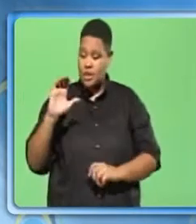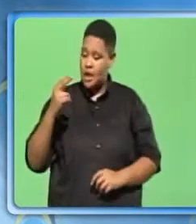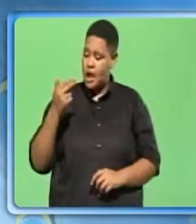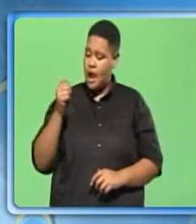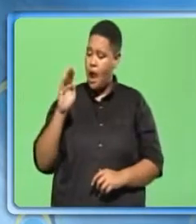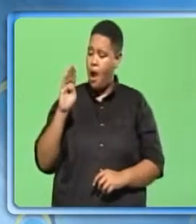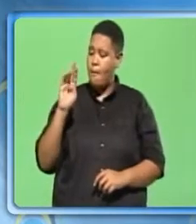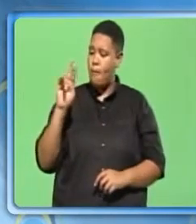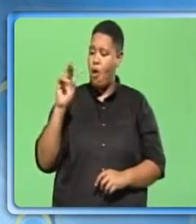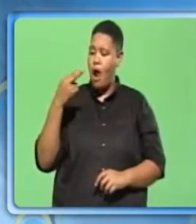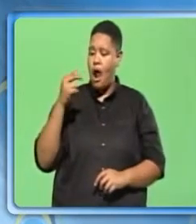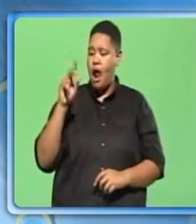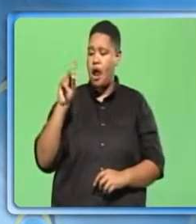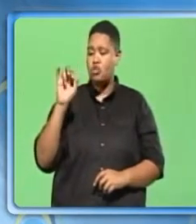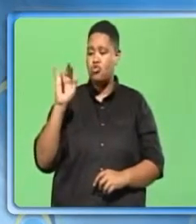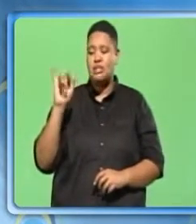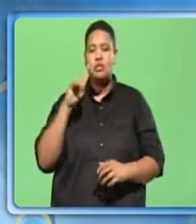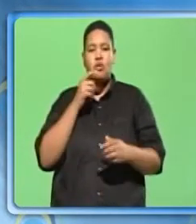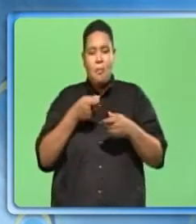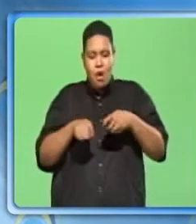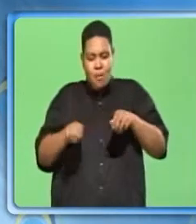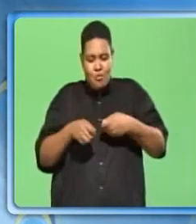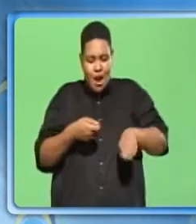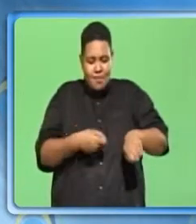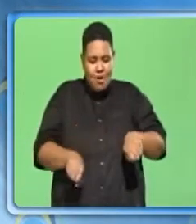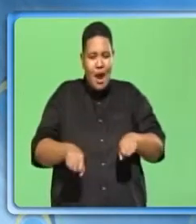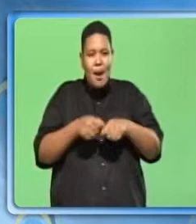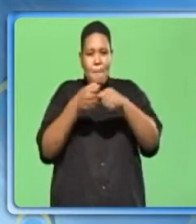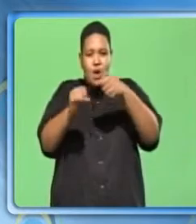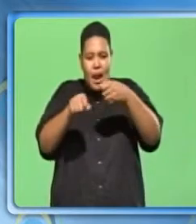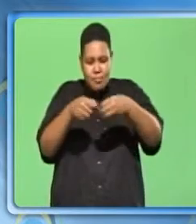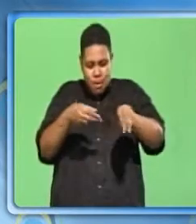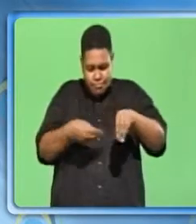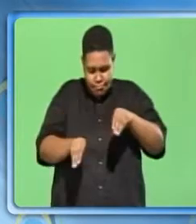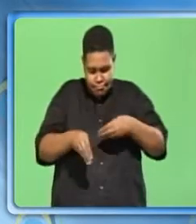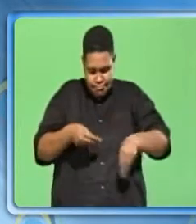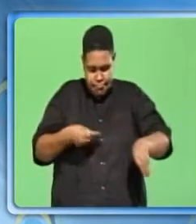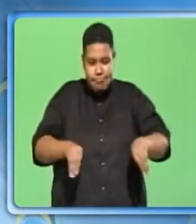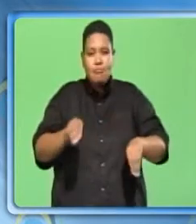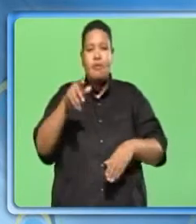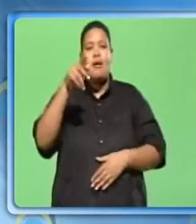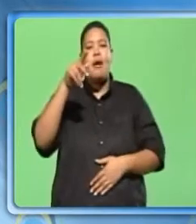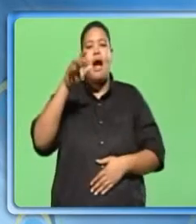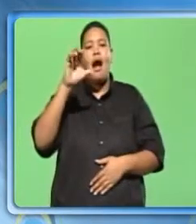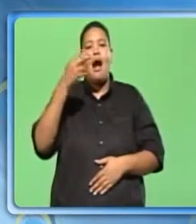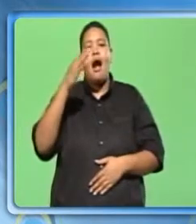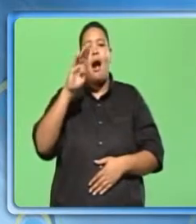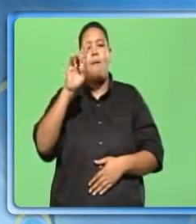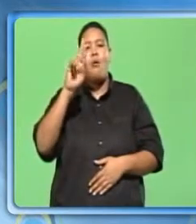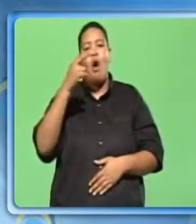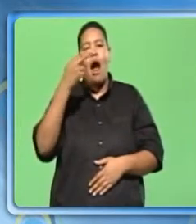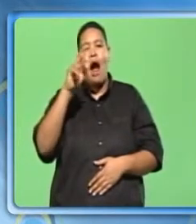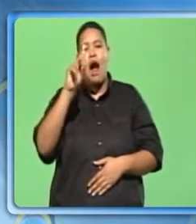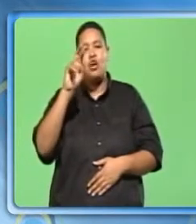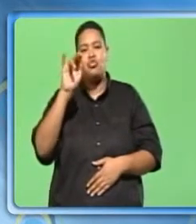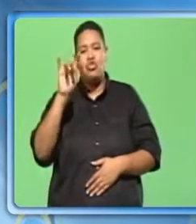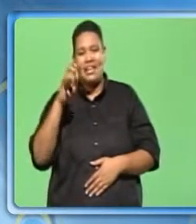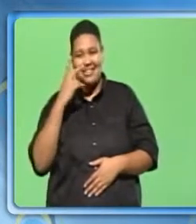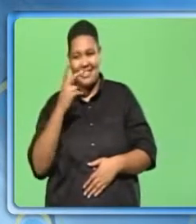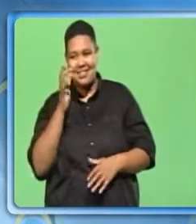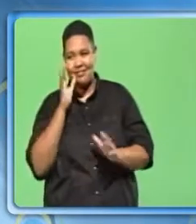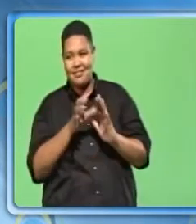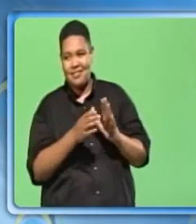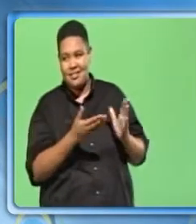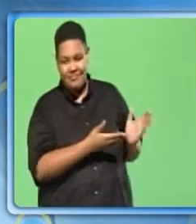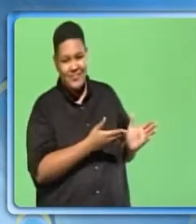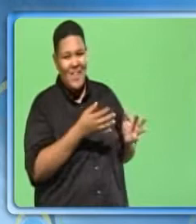Carbohydrases break down carbohydrates. Proteases break down proteins. Lipases break down